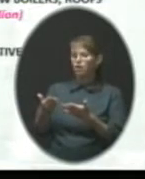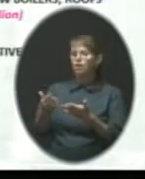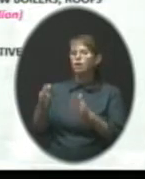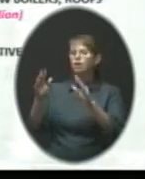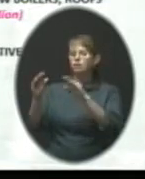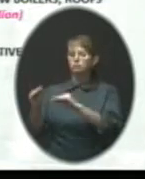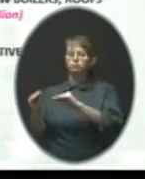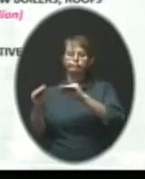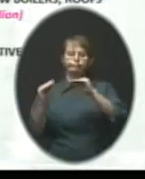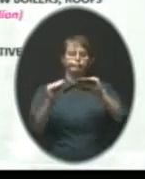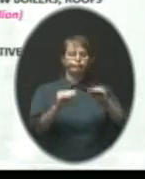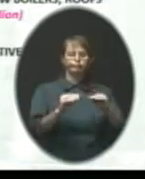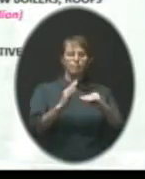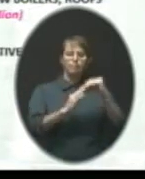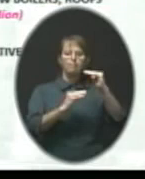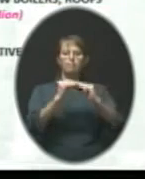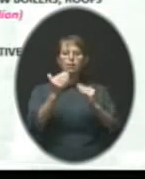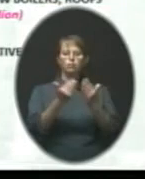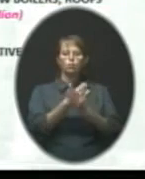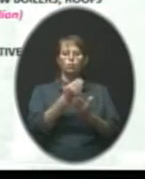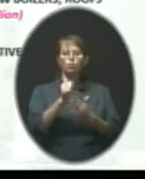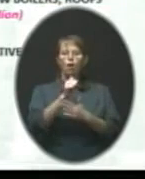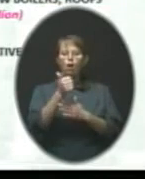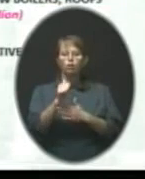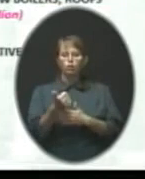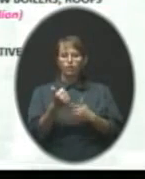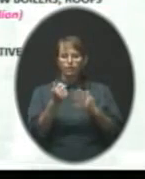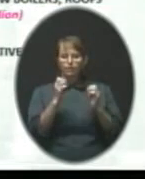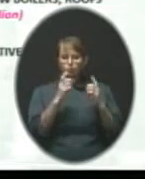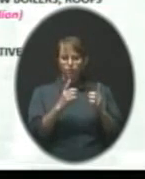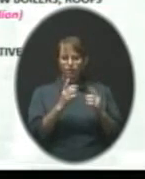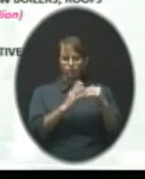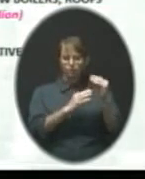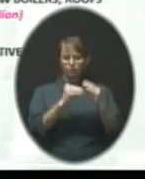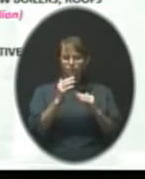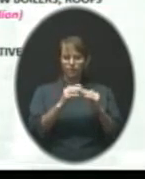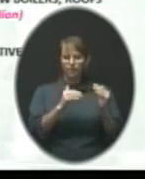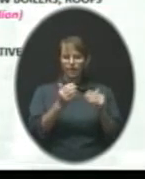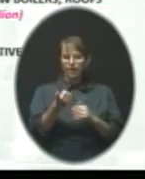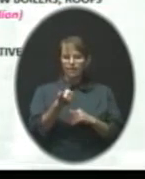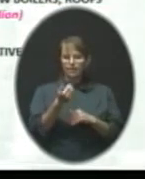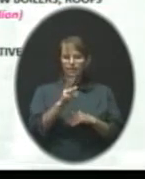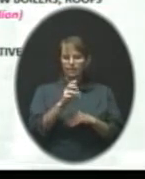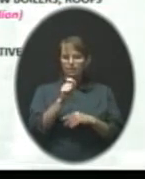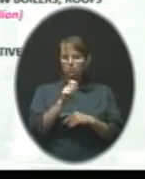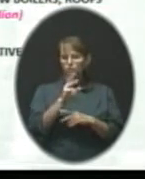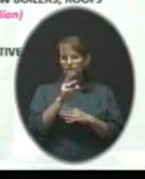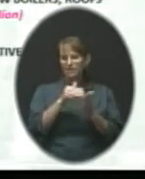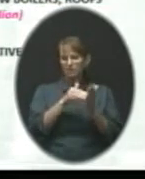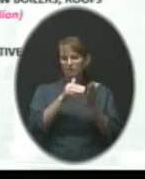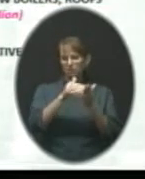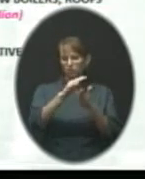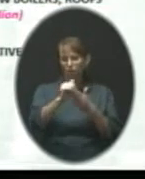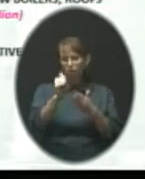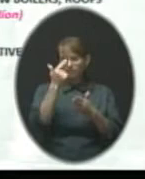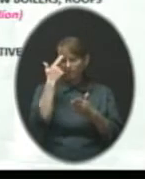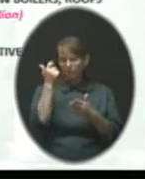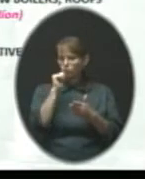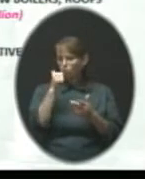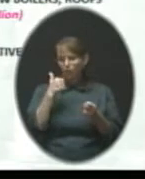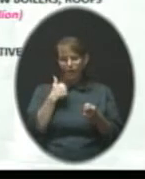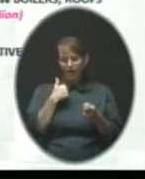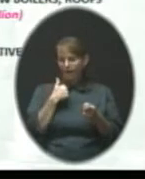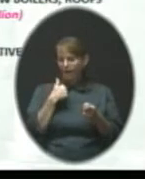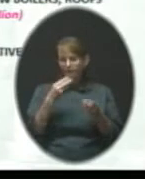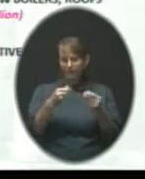new alternative education center one day at an estimated cost of $16.6 million, because we don't have land for such a central